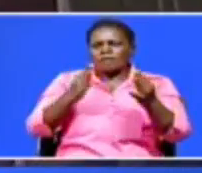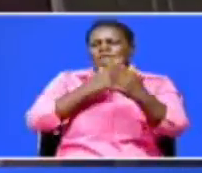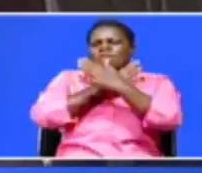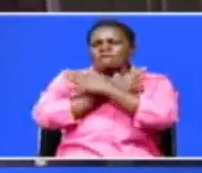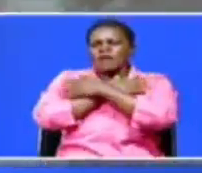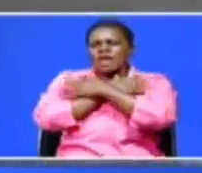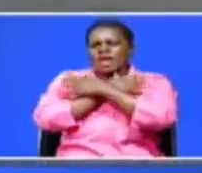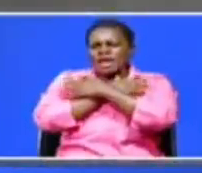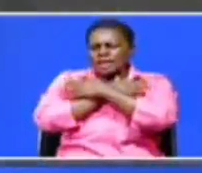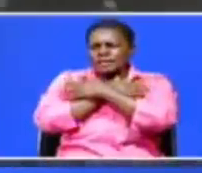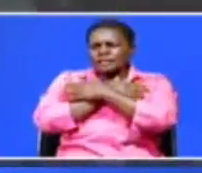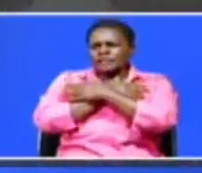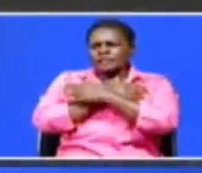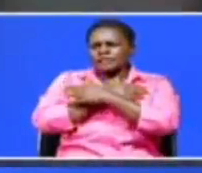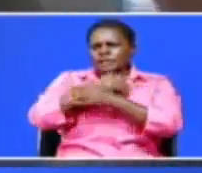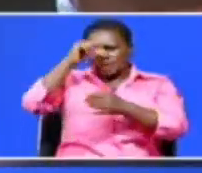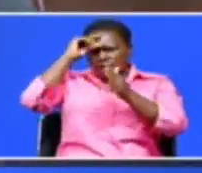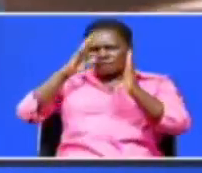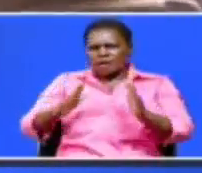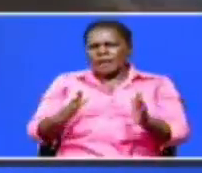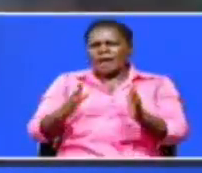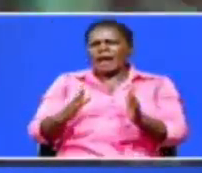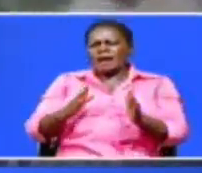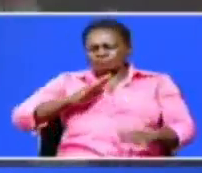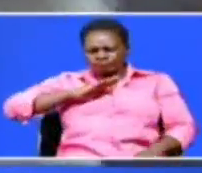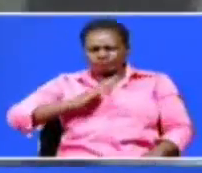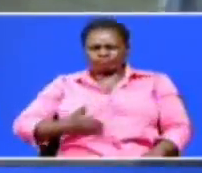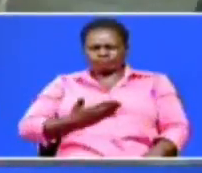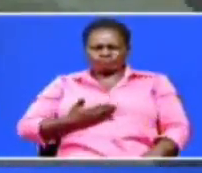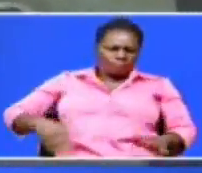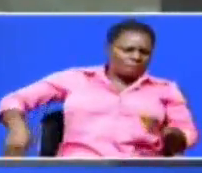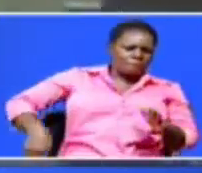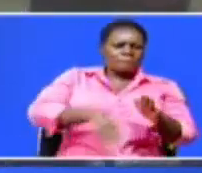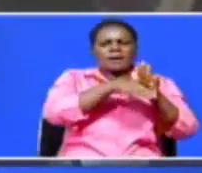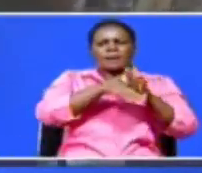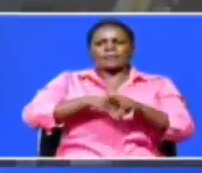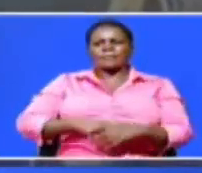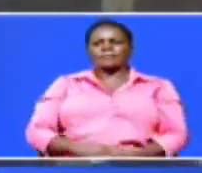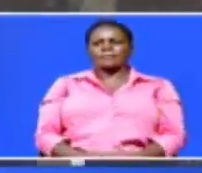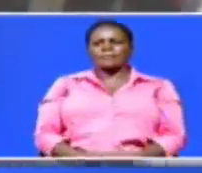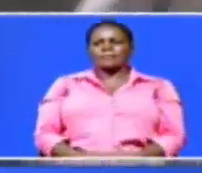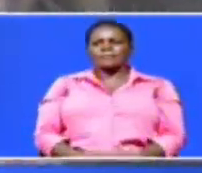mouths of two pro-Waiguru MCAs, who were eventually evicted for being unruly.